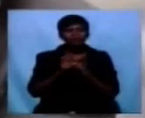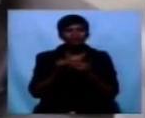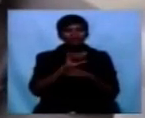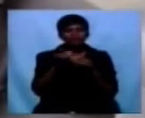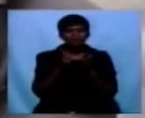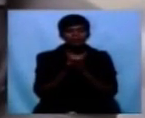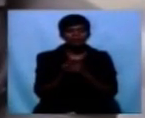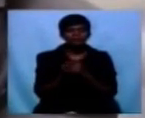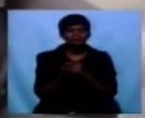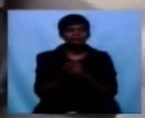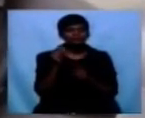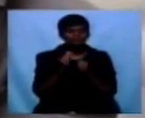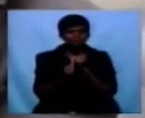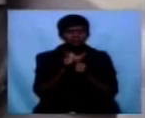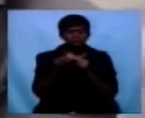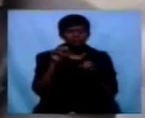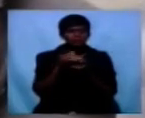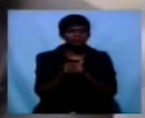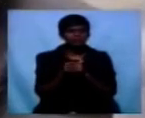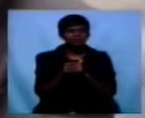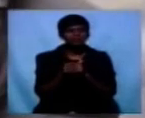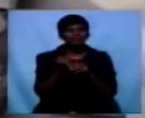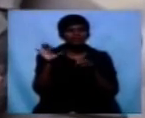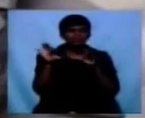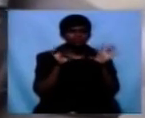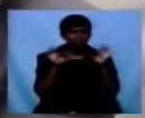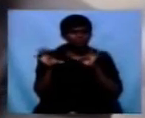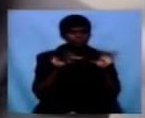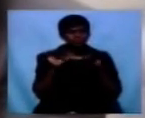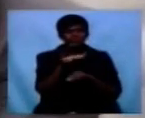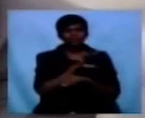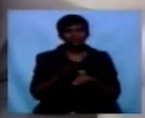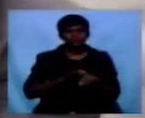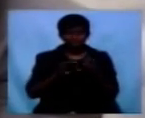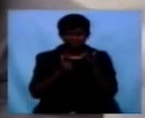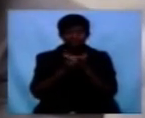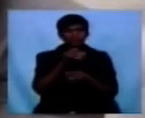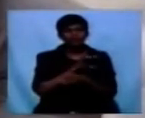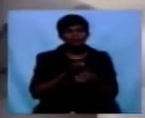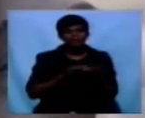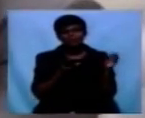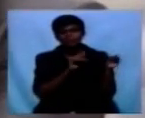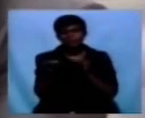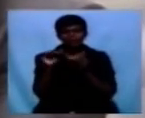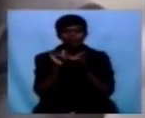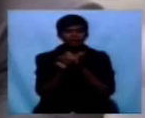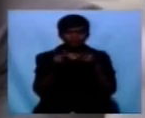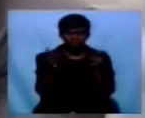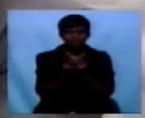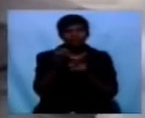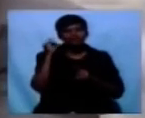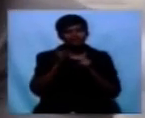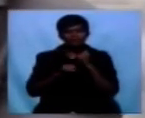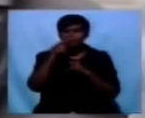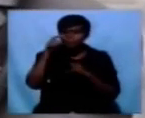are pertaining to the selection of the contractor, how the contractor moves on site, must be completed. I'm